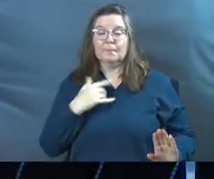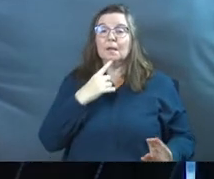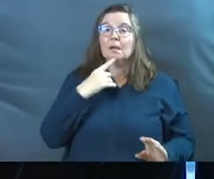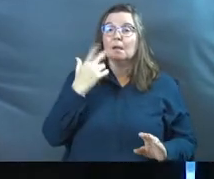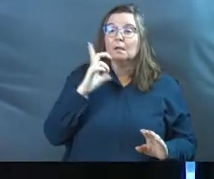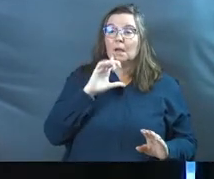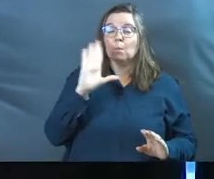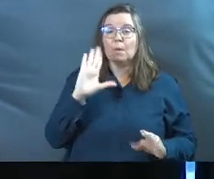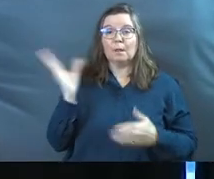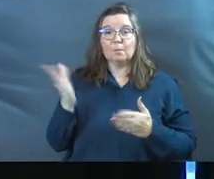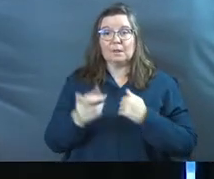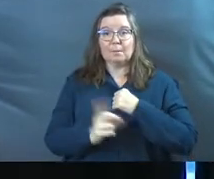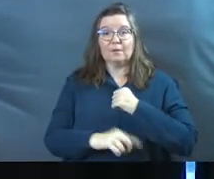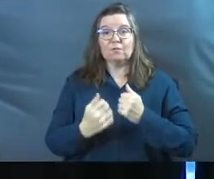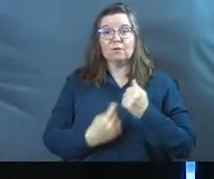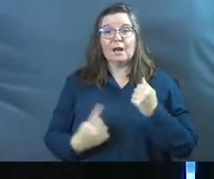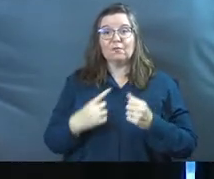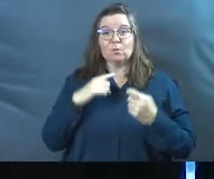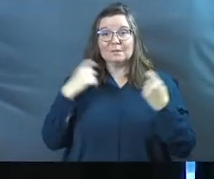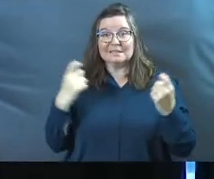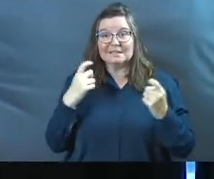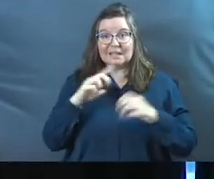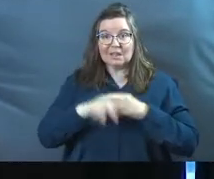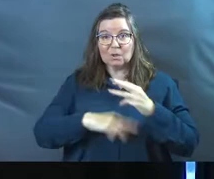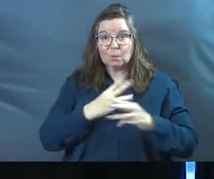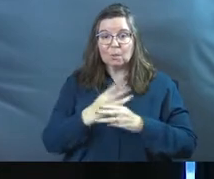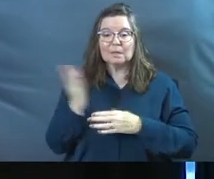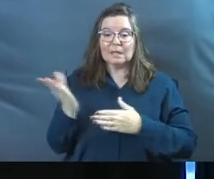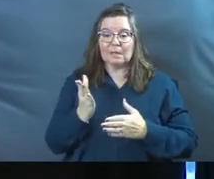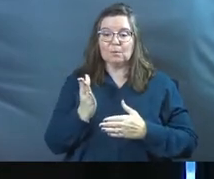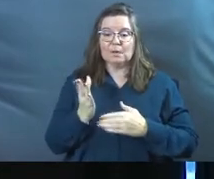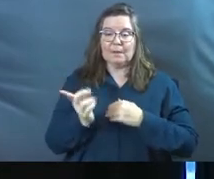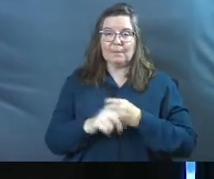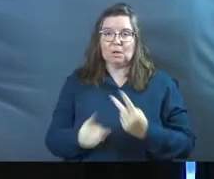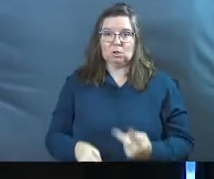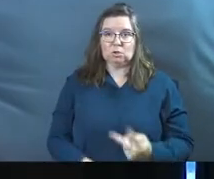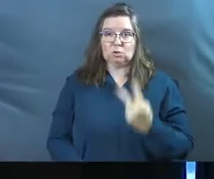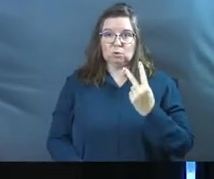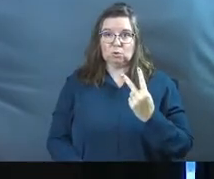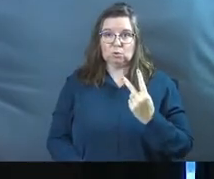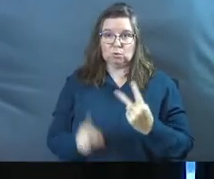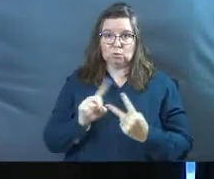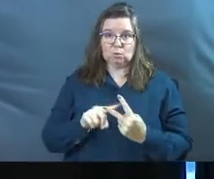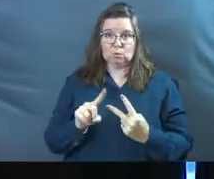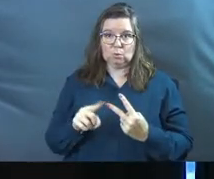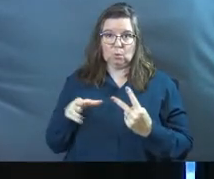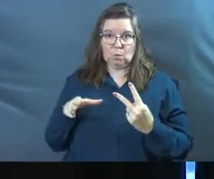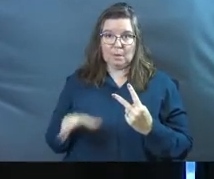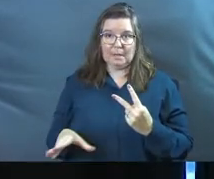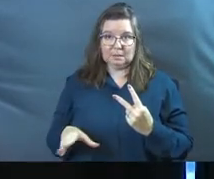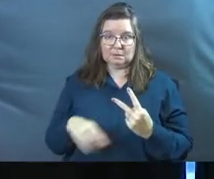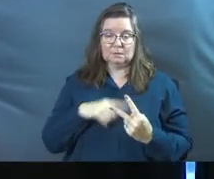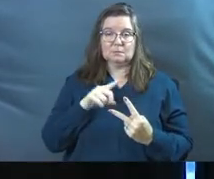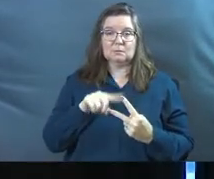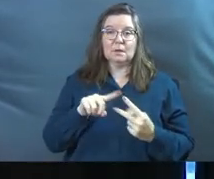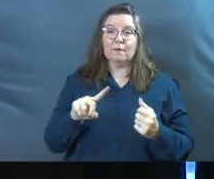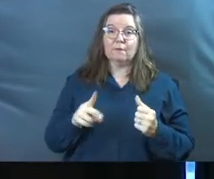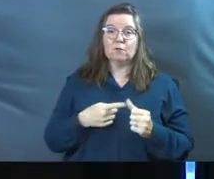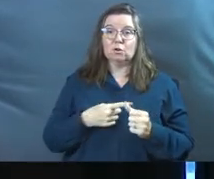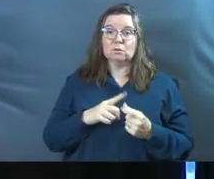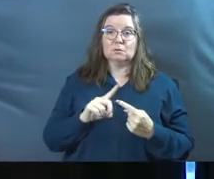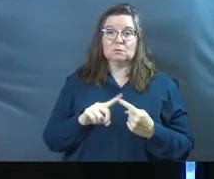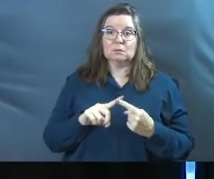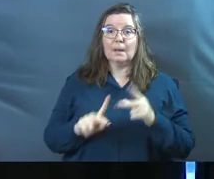And he surely will. For everybody's sin in this world, he'll bring it in two ways. One of two ways. First and